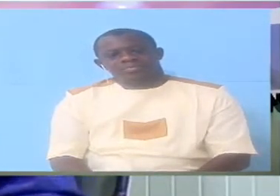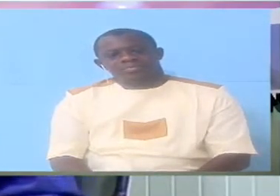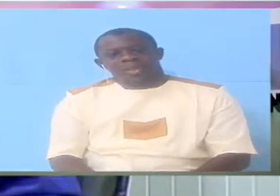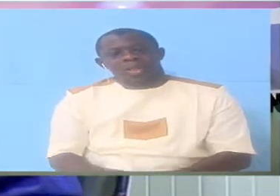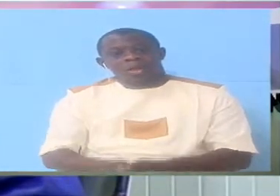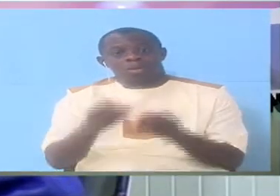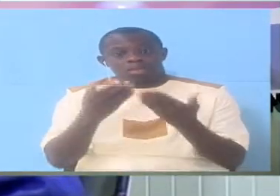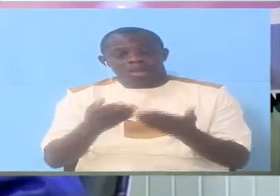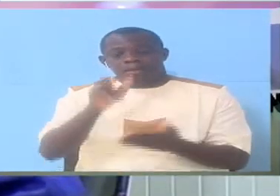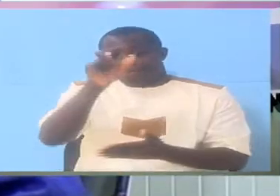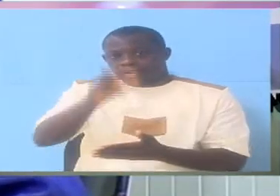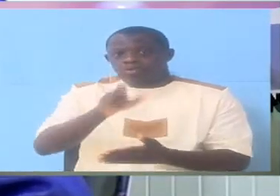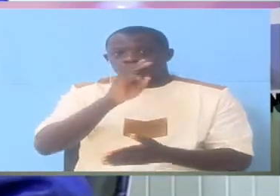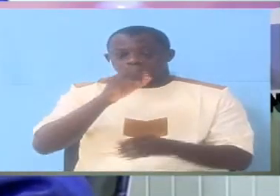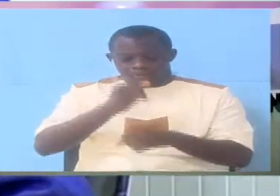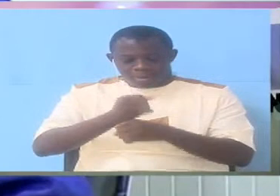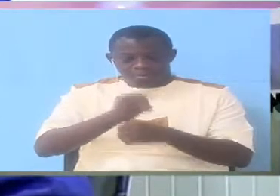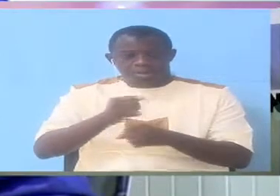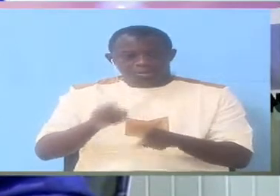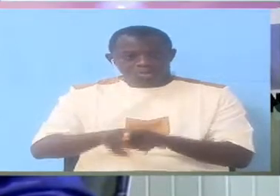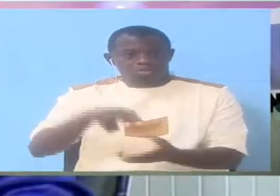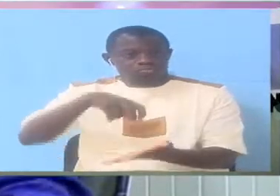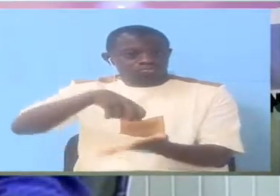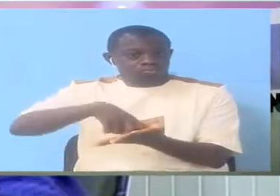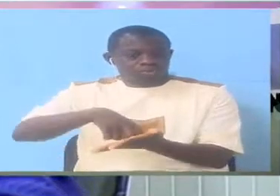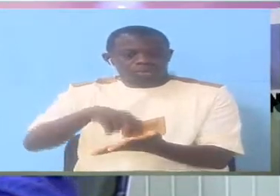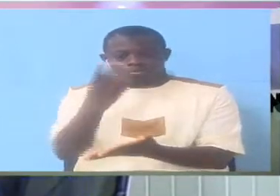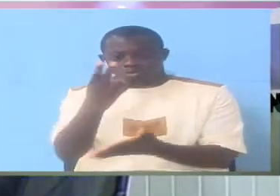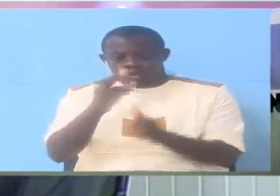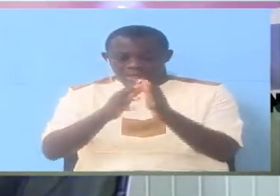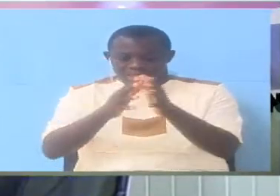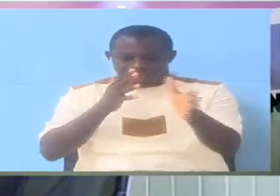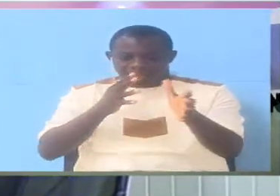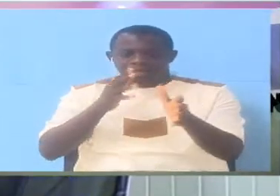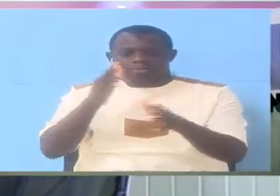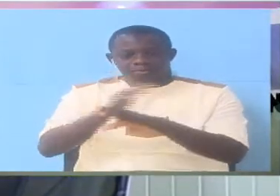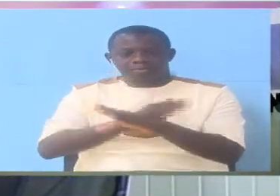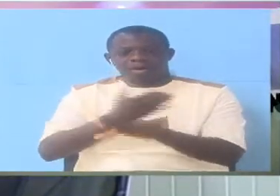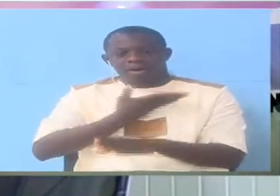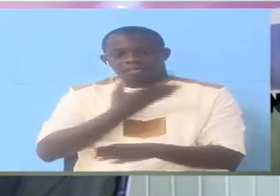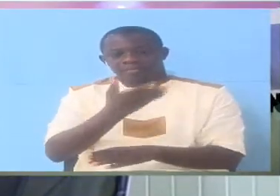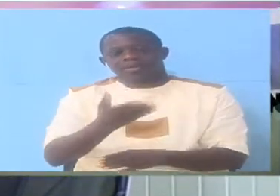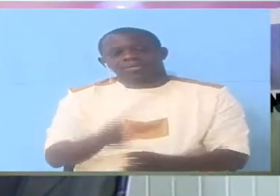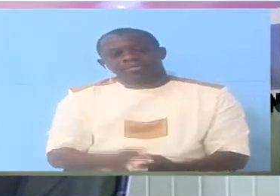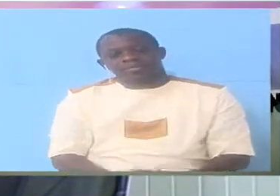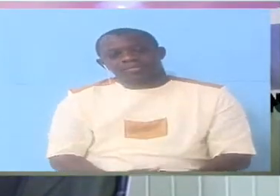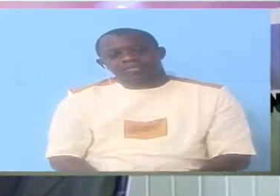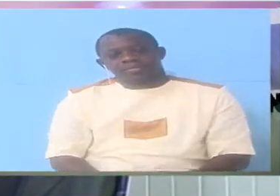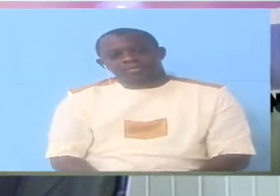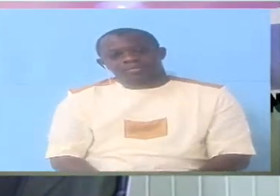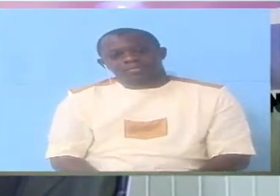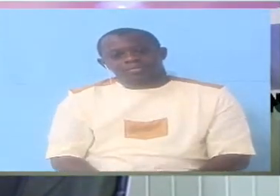these individuals that were made to kneel down in 2 rows. Force more floor